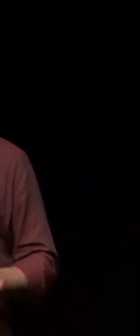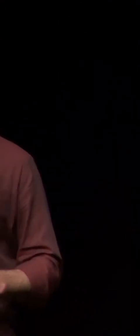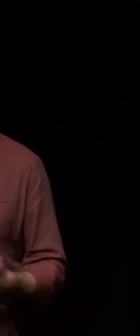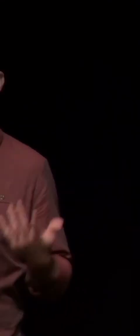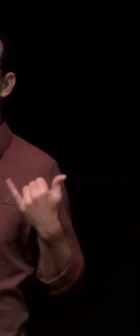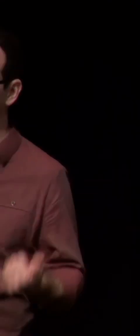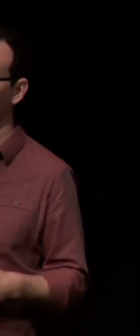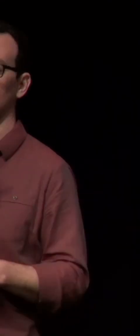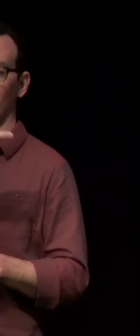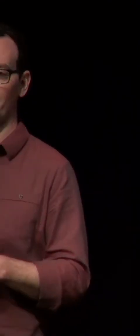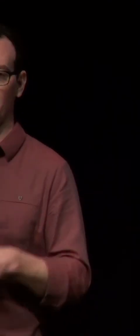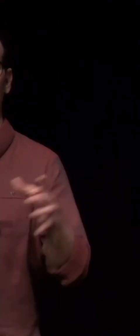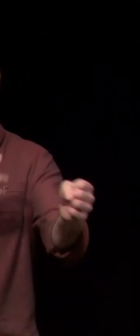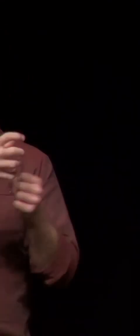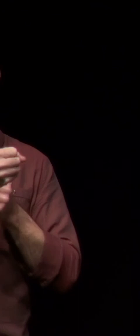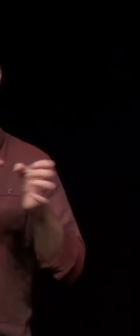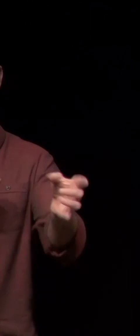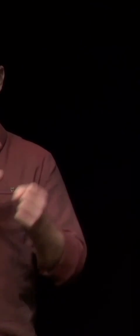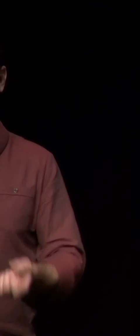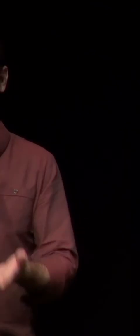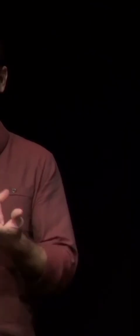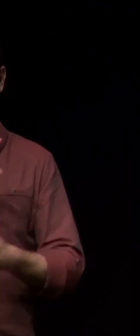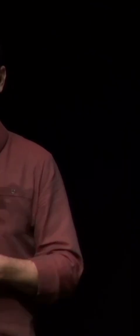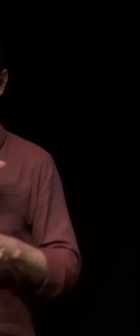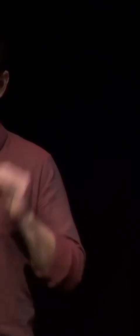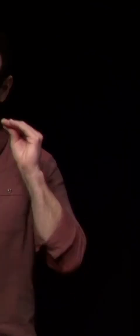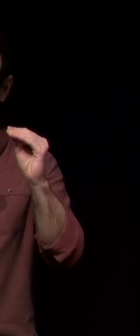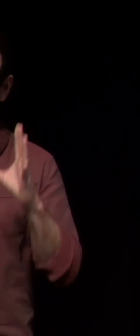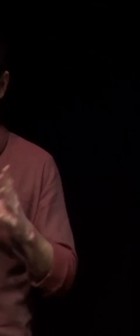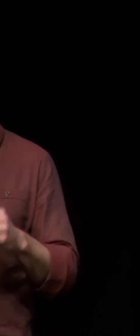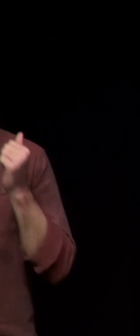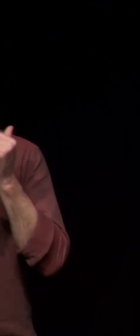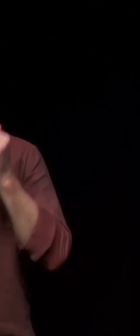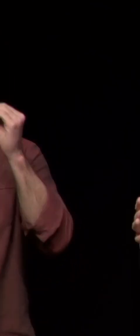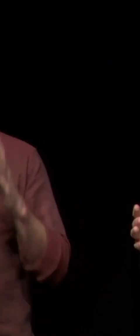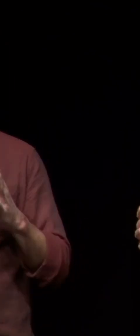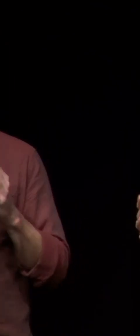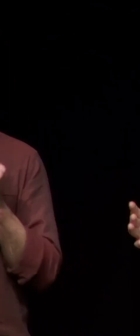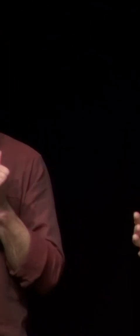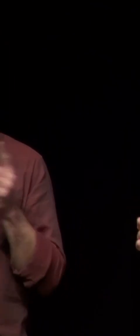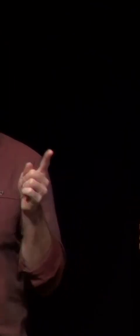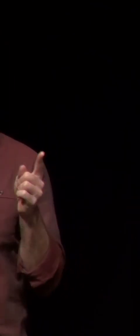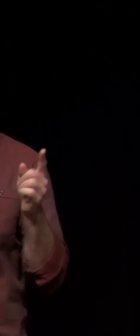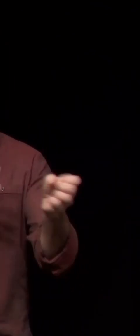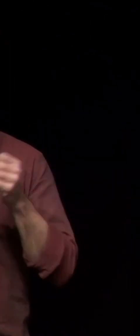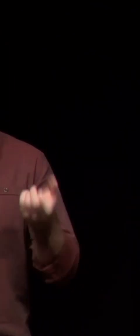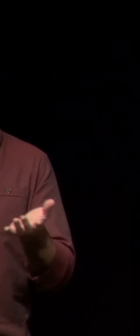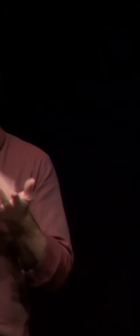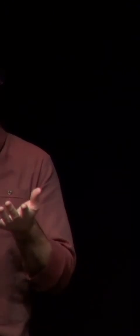now rehiring 3,500 teachers and teachers' aides to make up for a lost